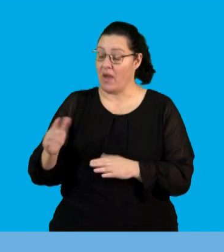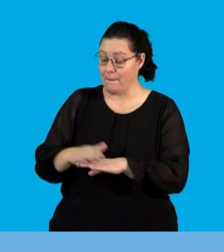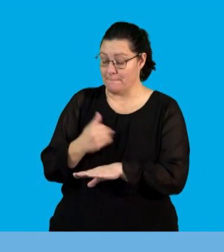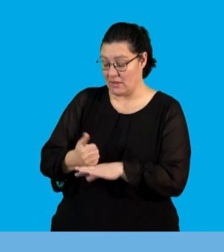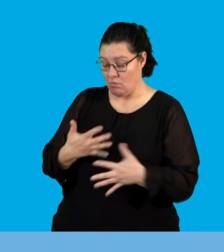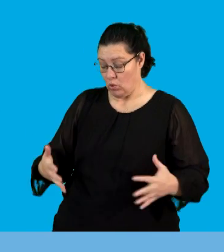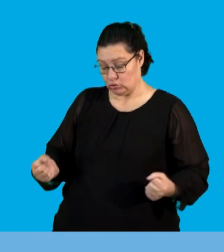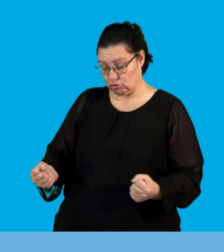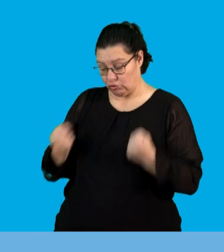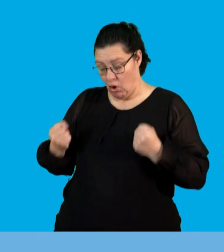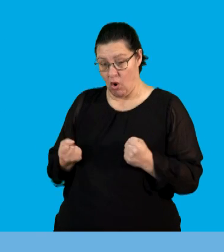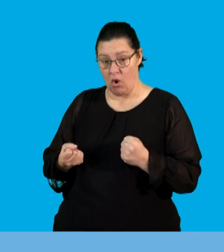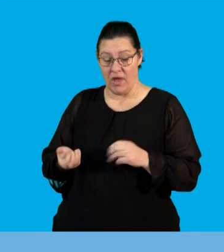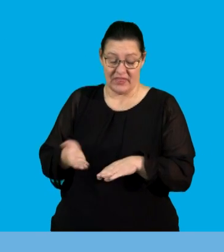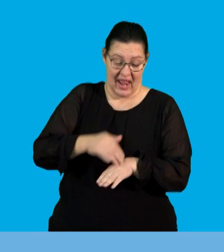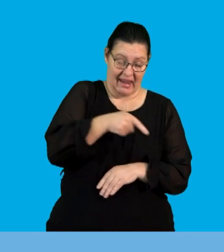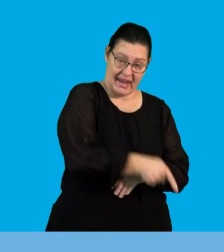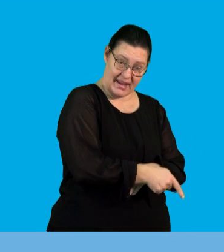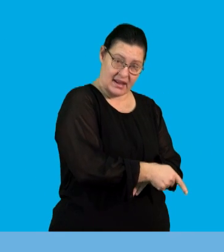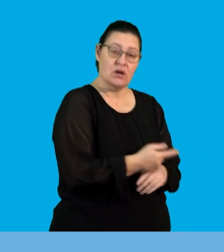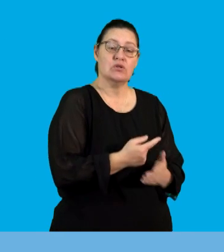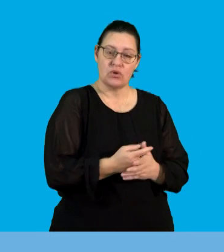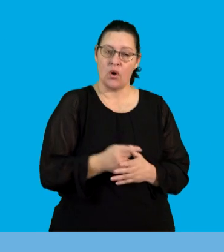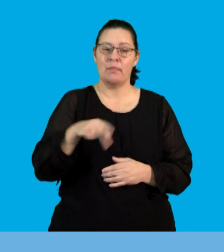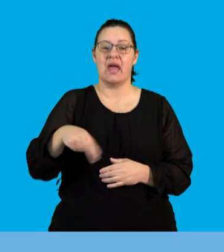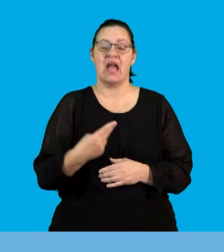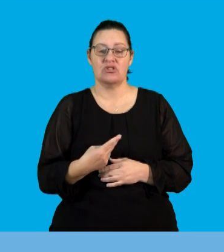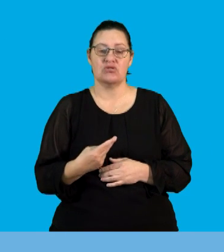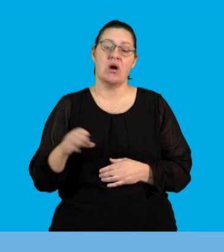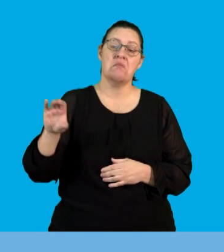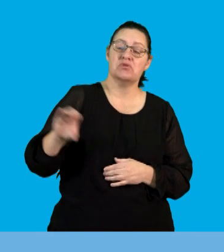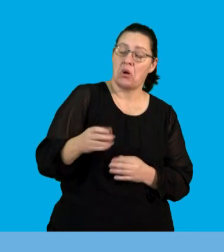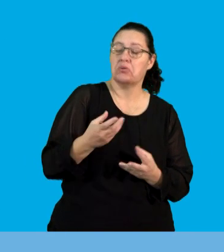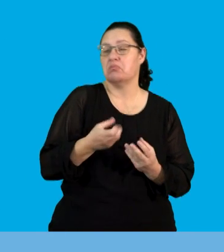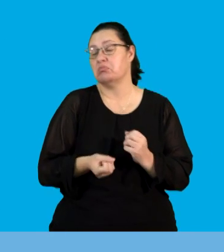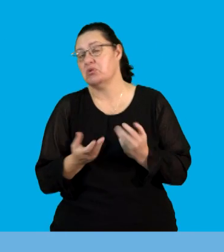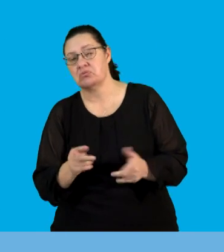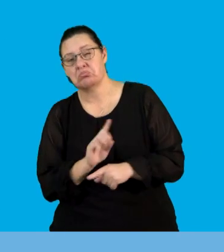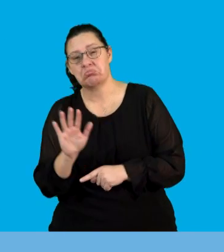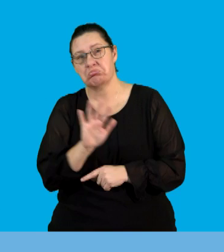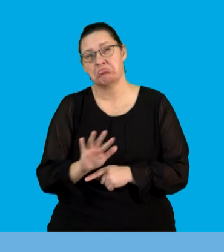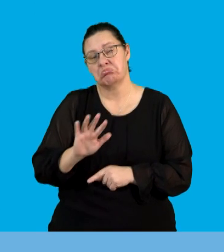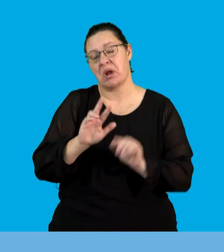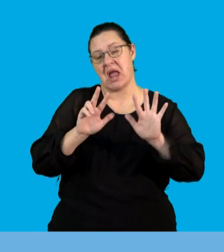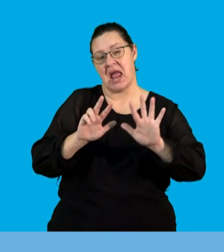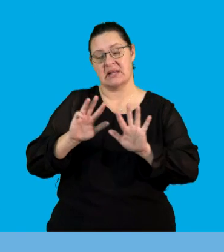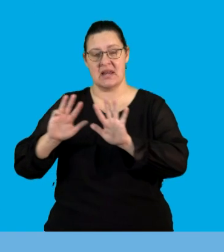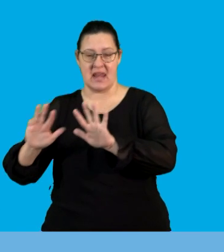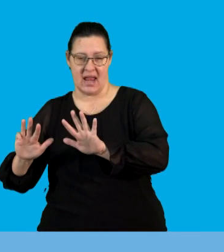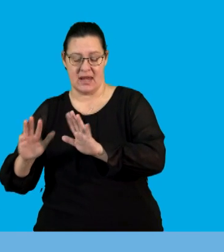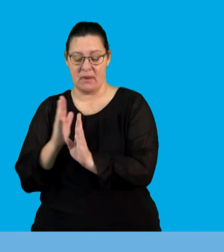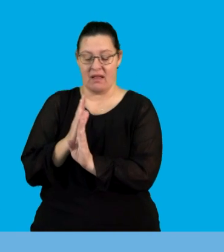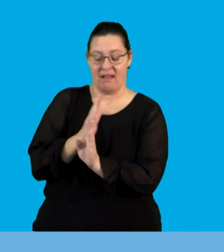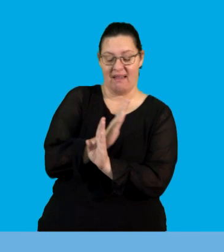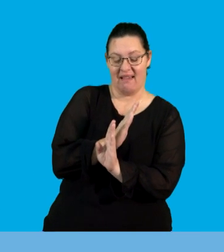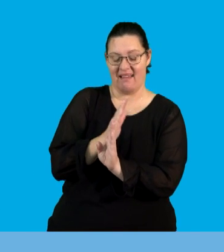the base is the stronger of the two, then the pH of the basic salt produced may be between 8 and 9. And remember, it's